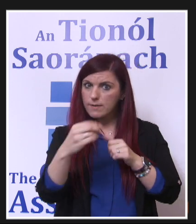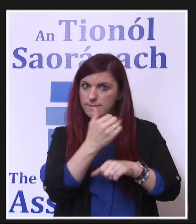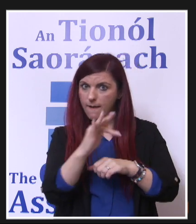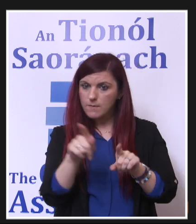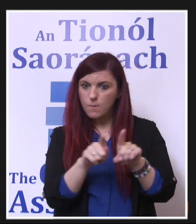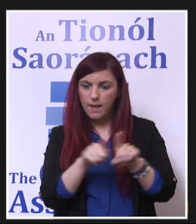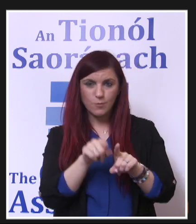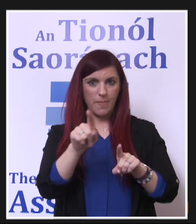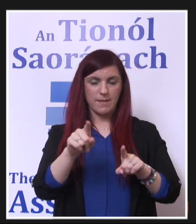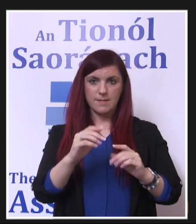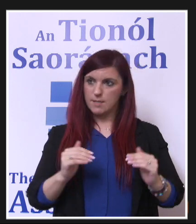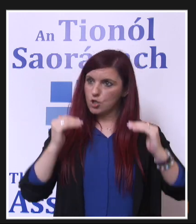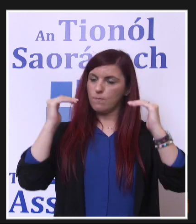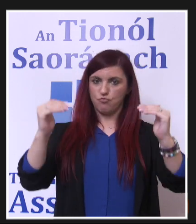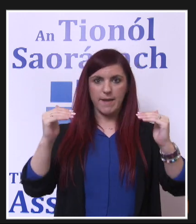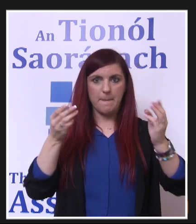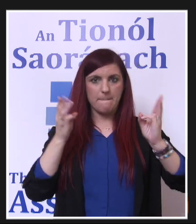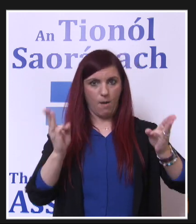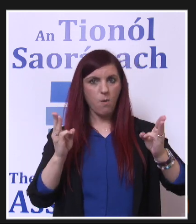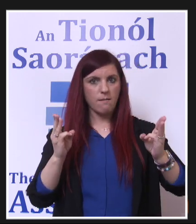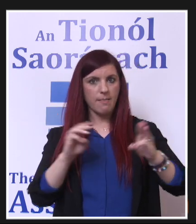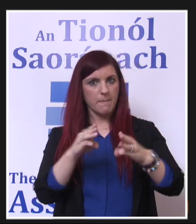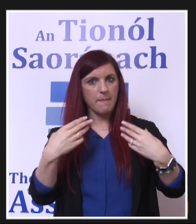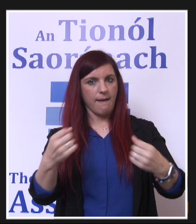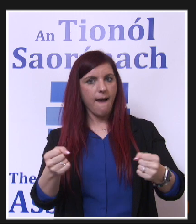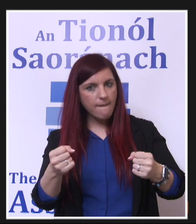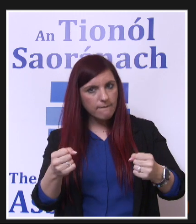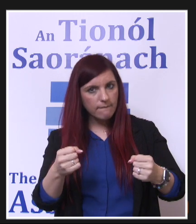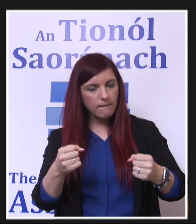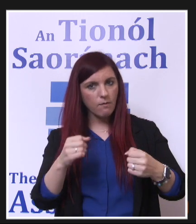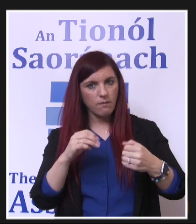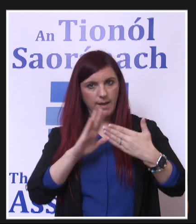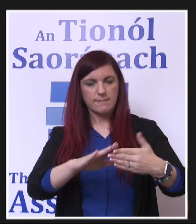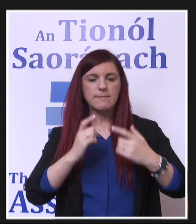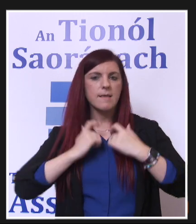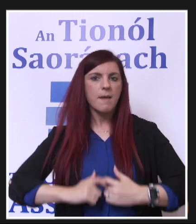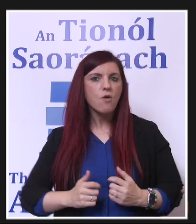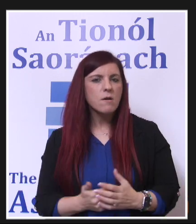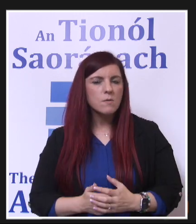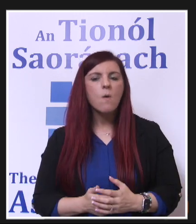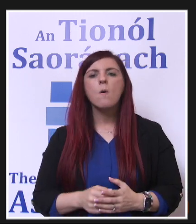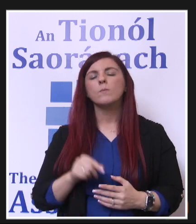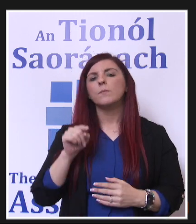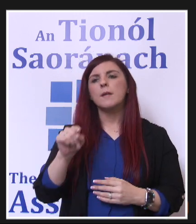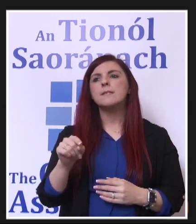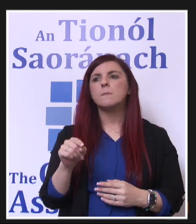supreme power that the people have over the mayor in between elections. No incumbent mayor of